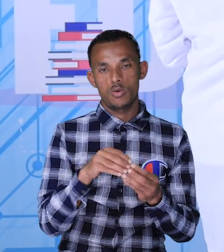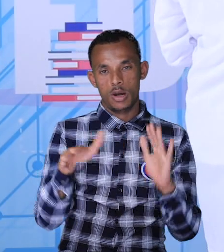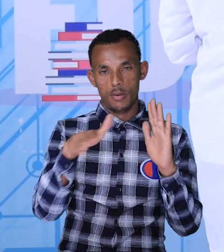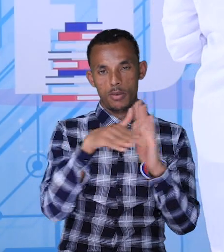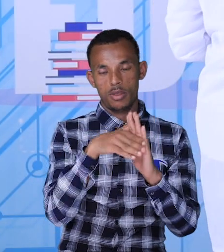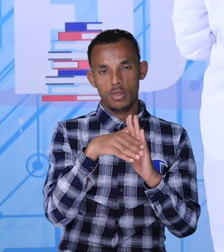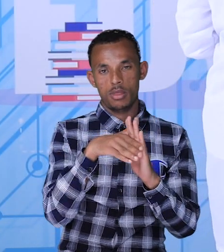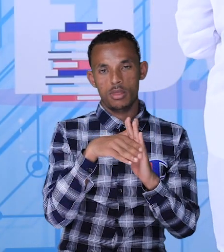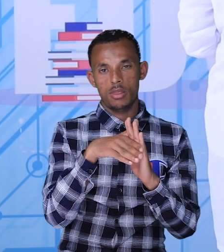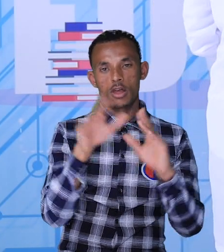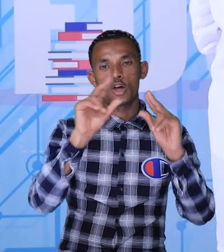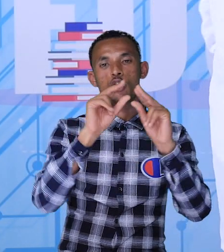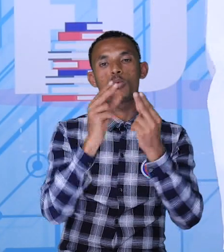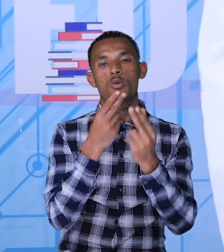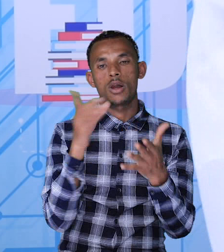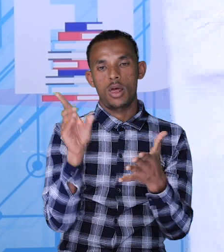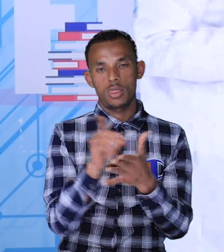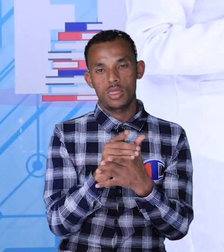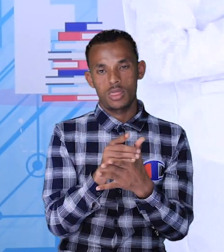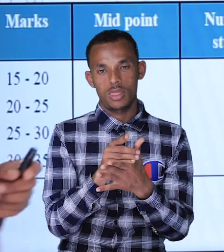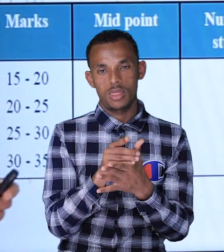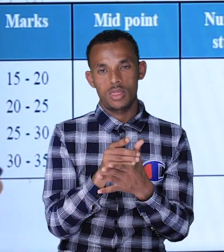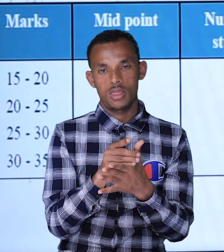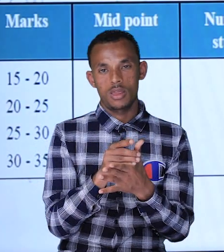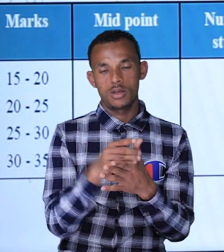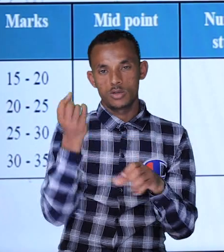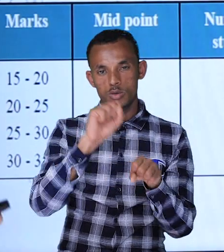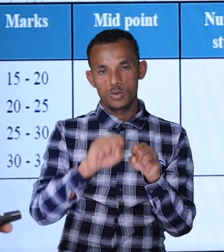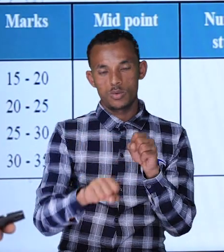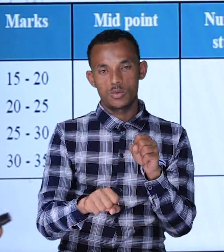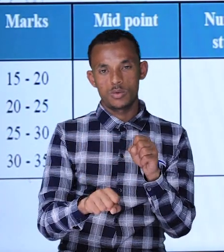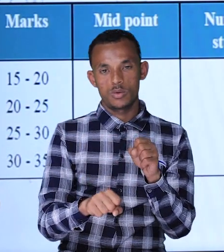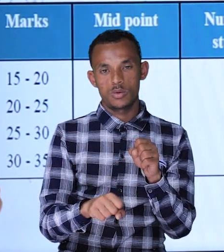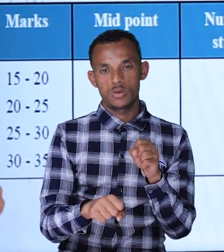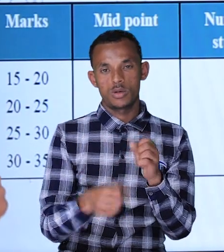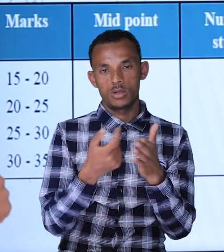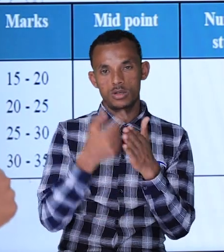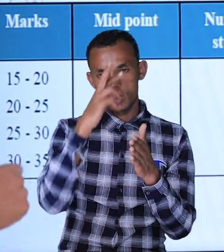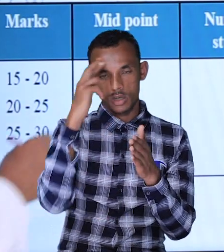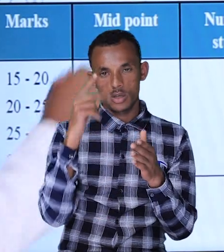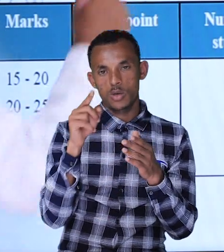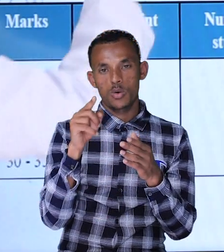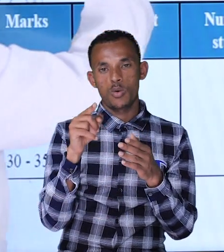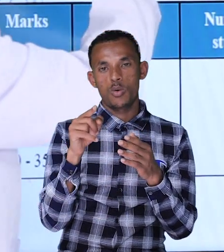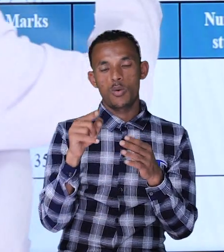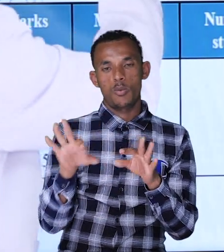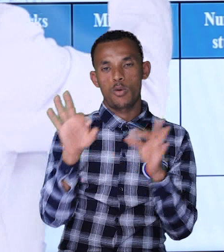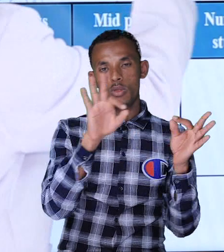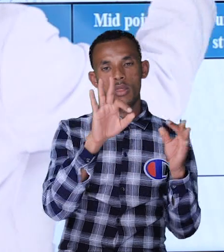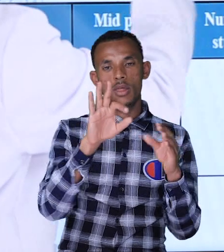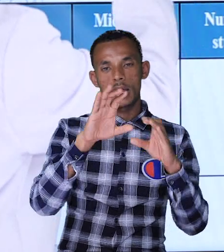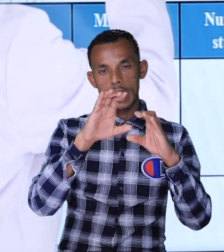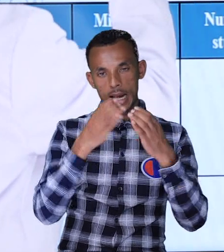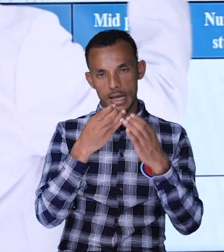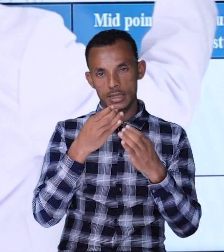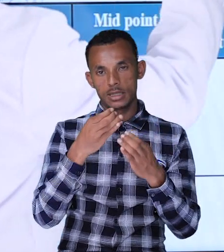represent group data. This also for group data. So in this case, you plot the class markers.